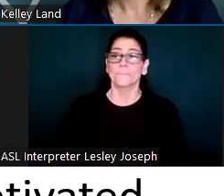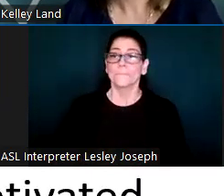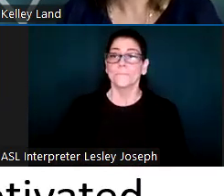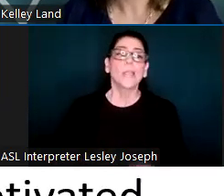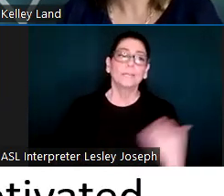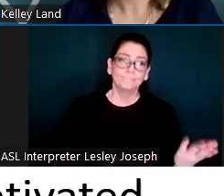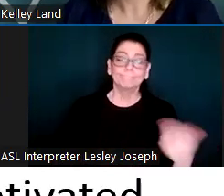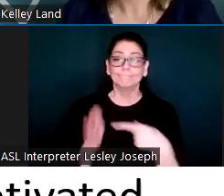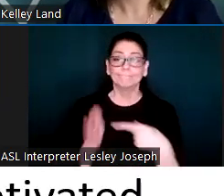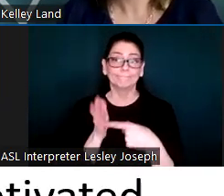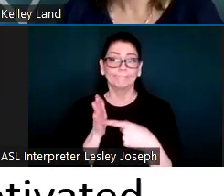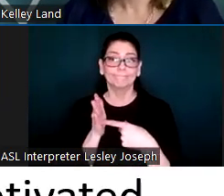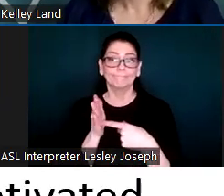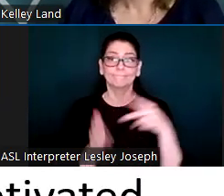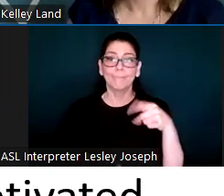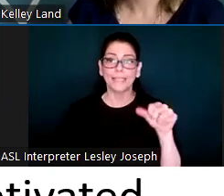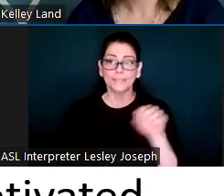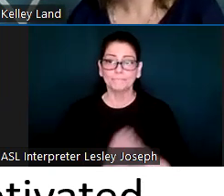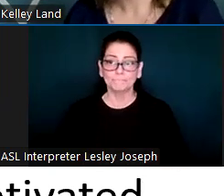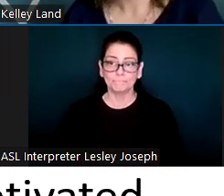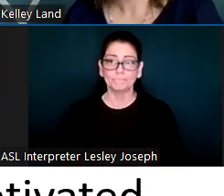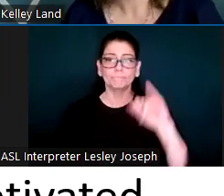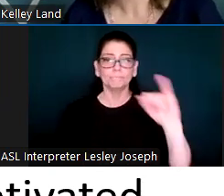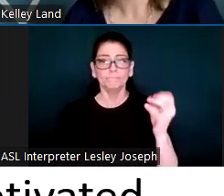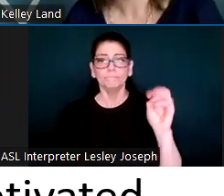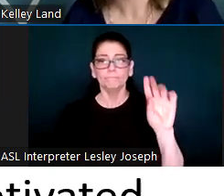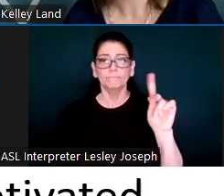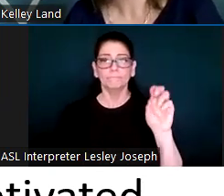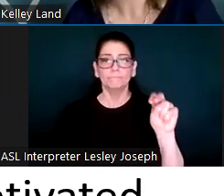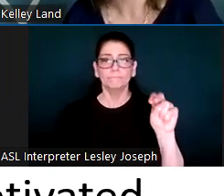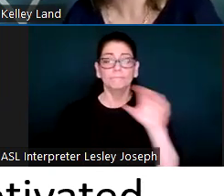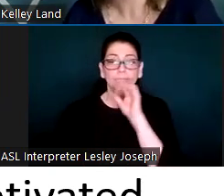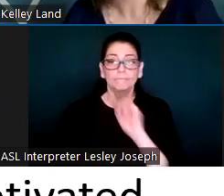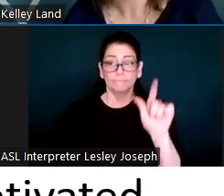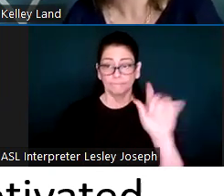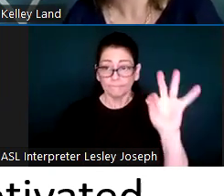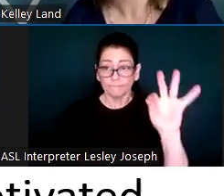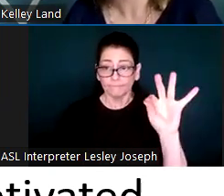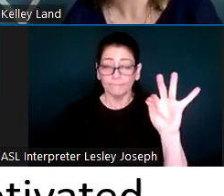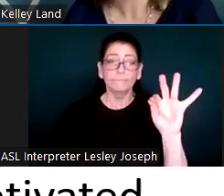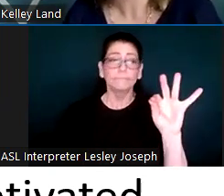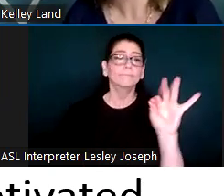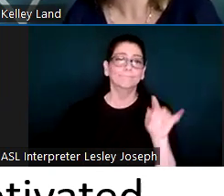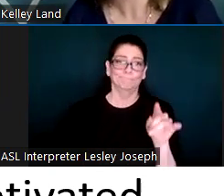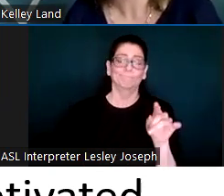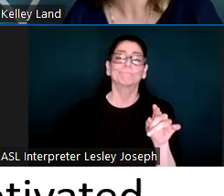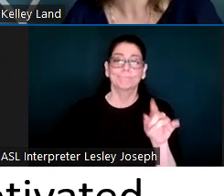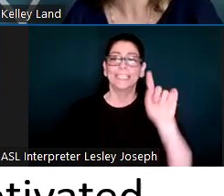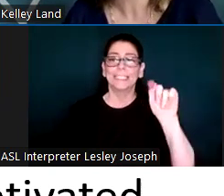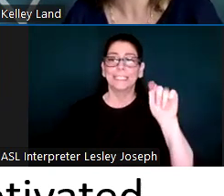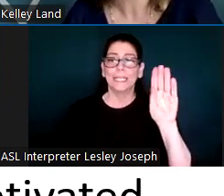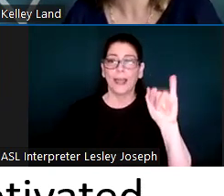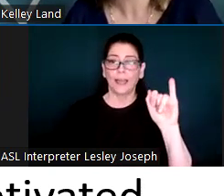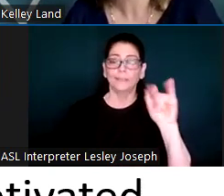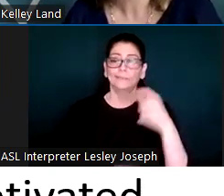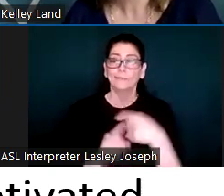So let's look at an example. Here we have Jordan. He's a 29-year-old who sustained a traumatic brain injury in a